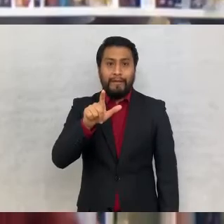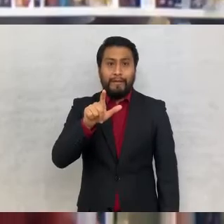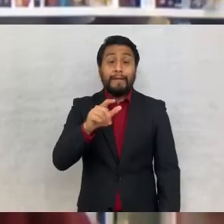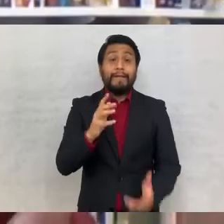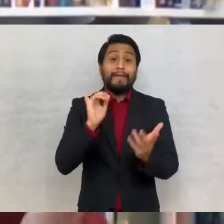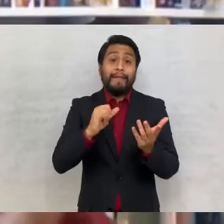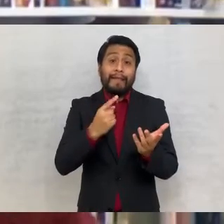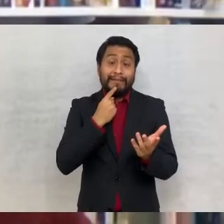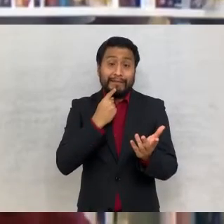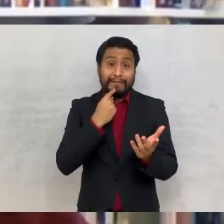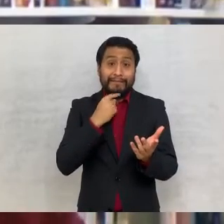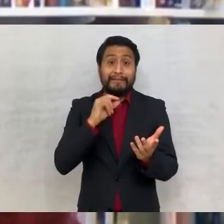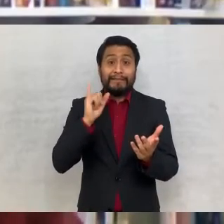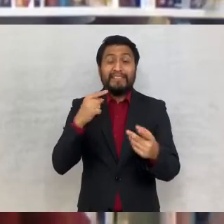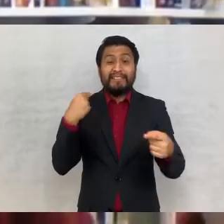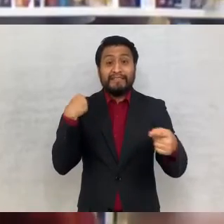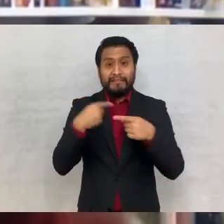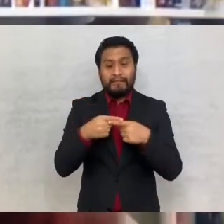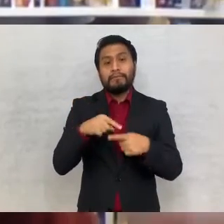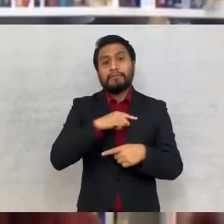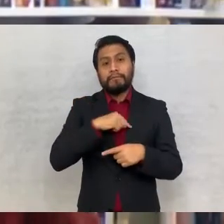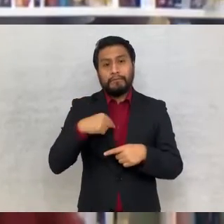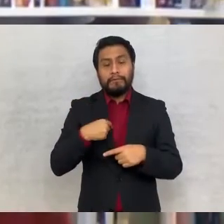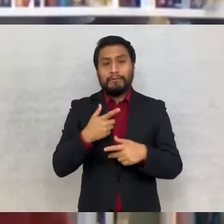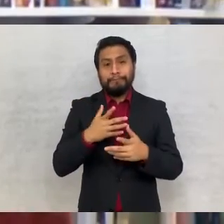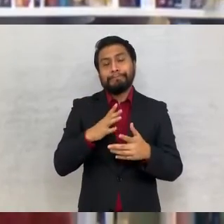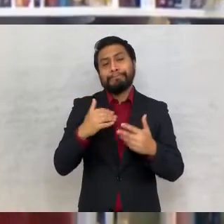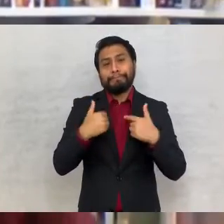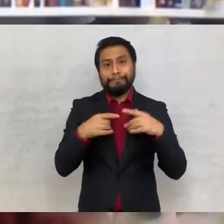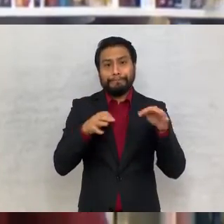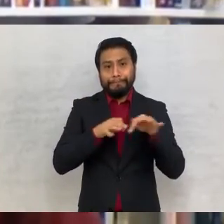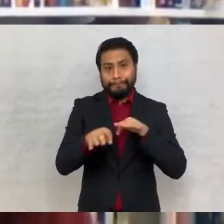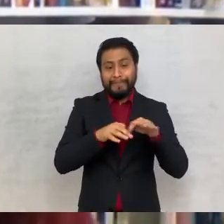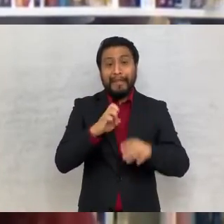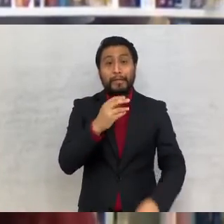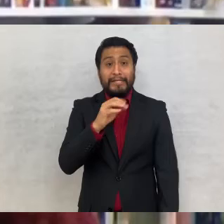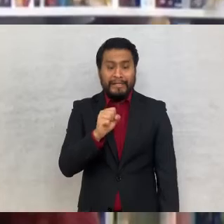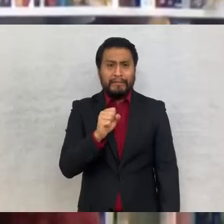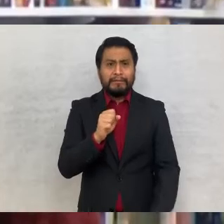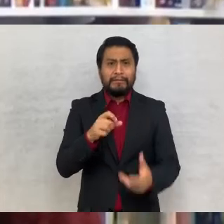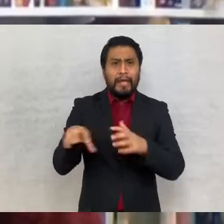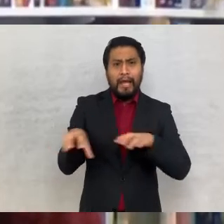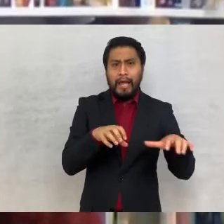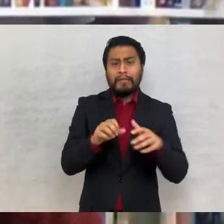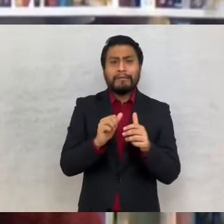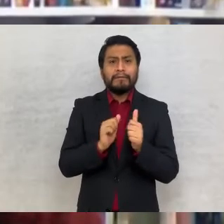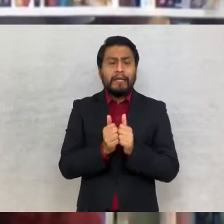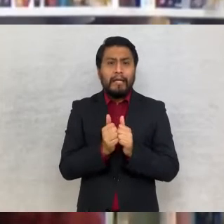fields that, in one way or another, dialogue with eugenics. So, thank you very much.